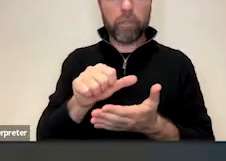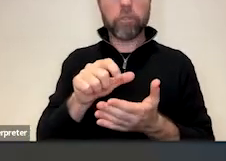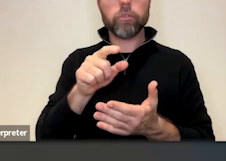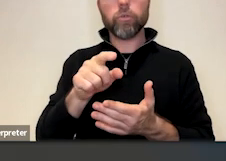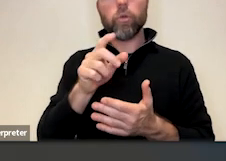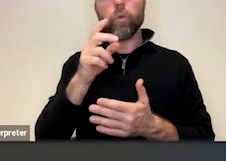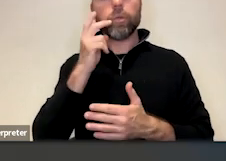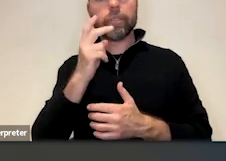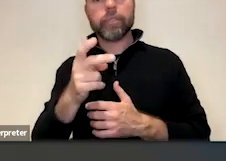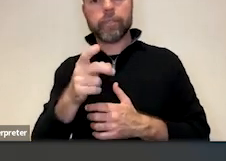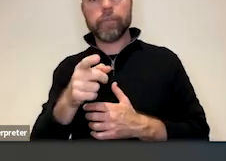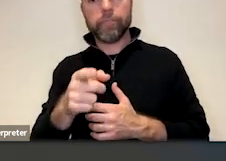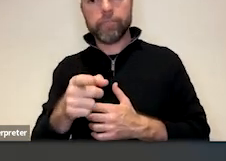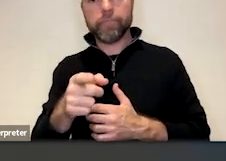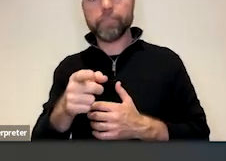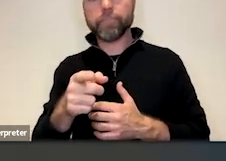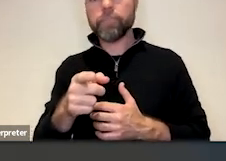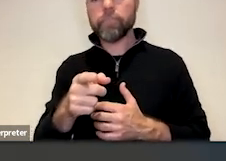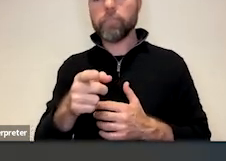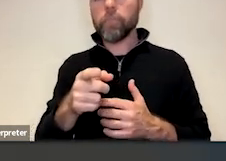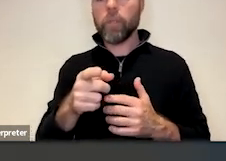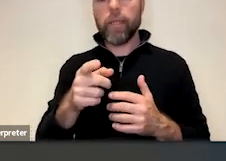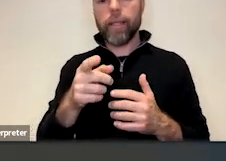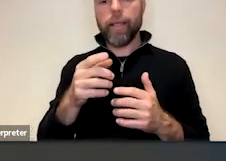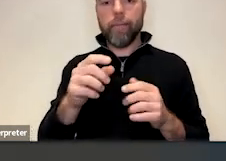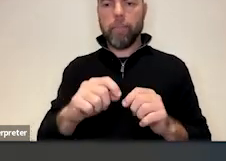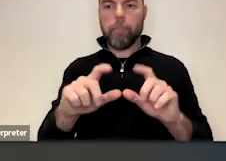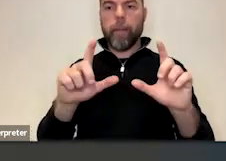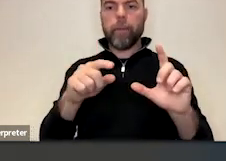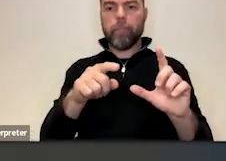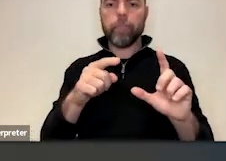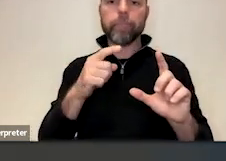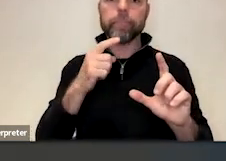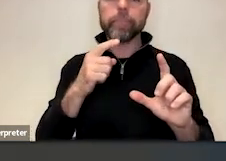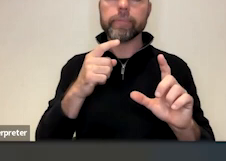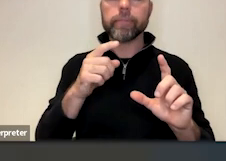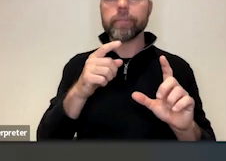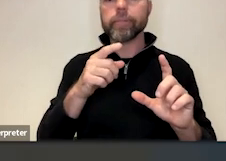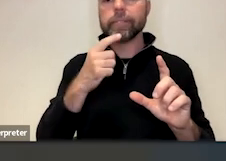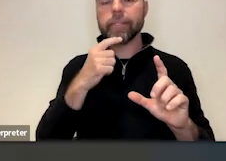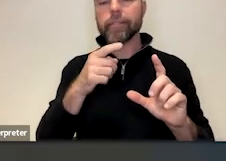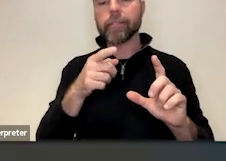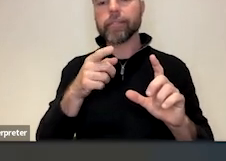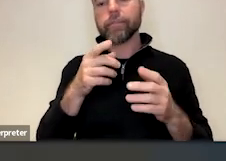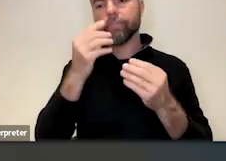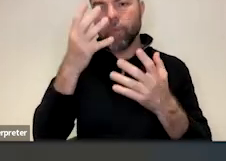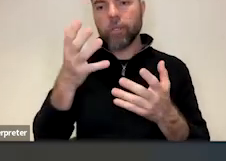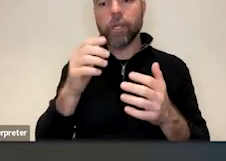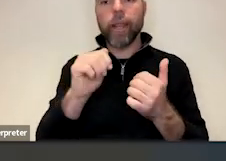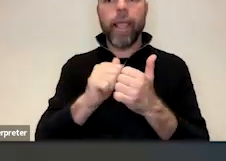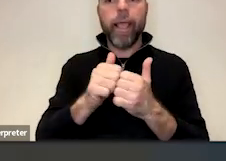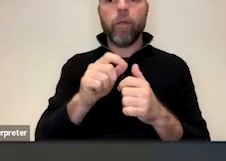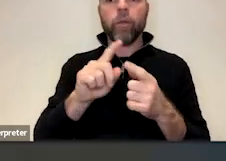that we are greeted with a little pop-up here that is going, or a carousel here that's going to give us some information on